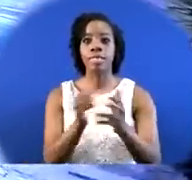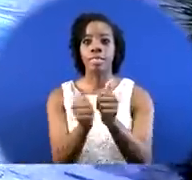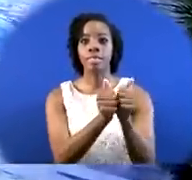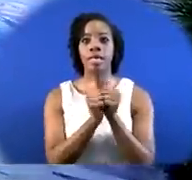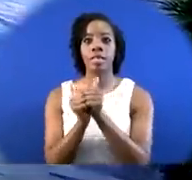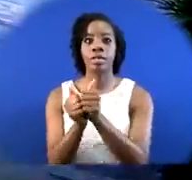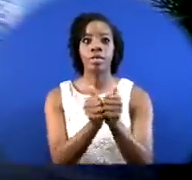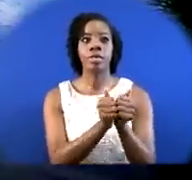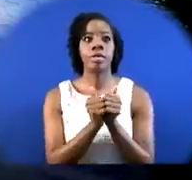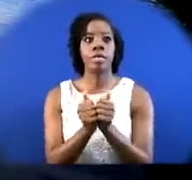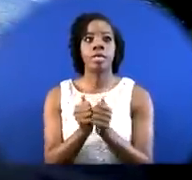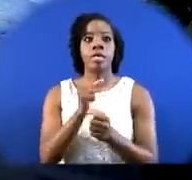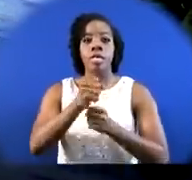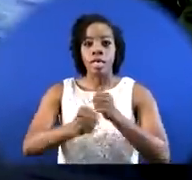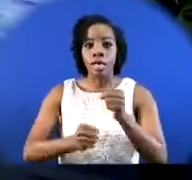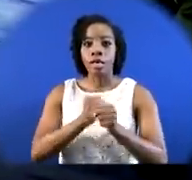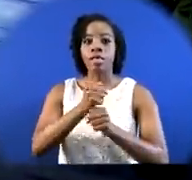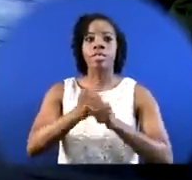I spent.